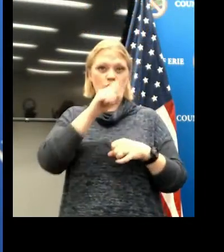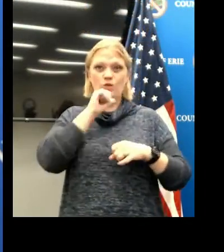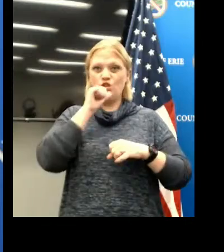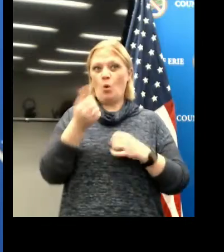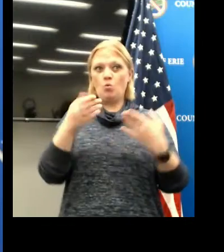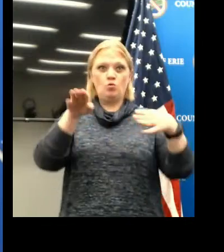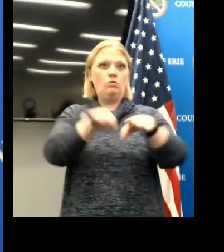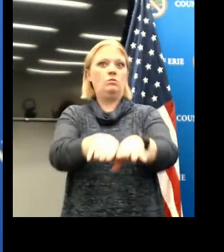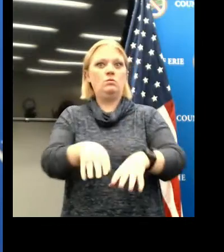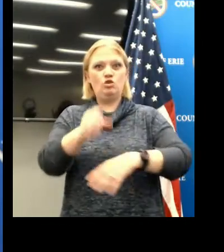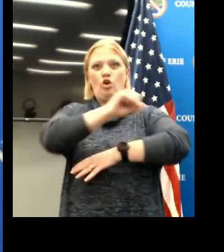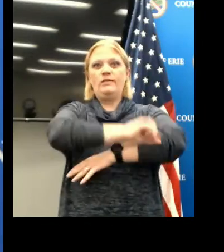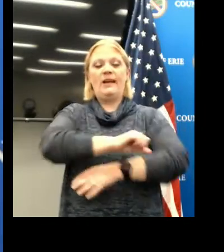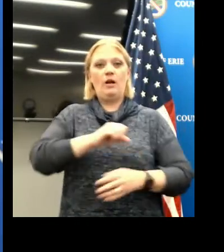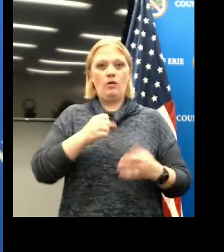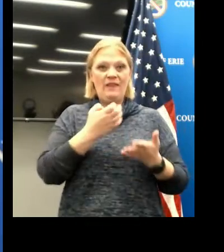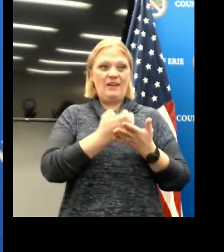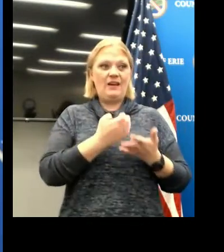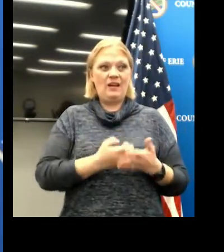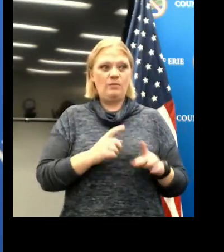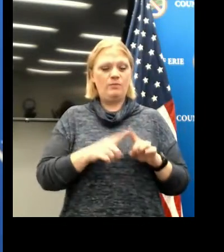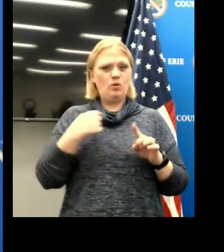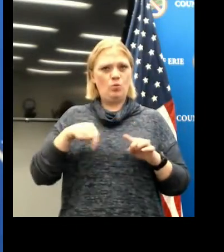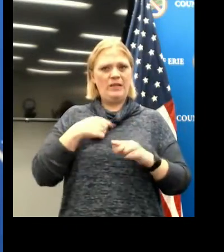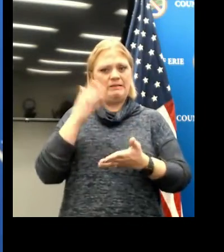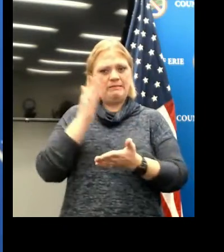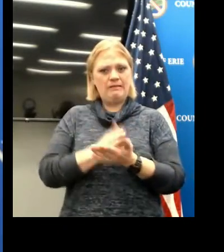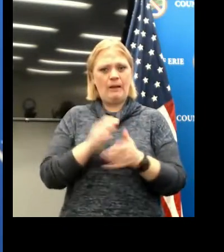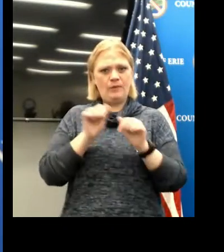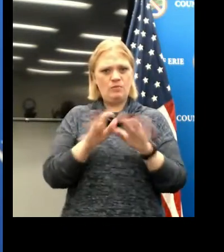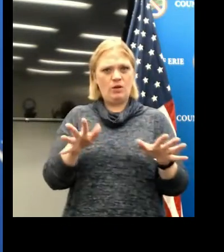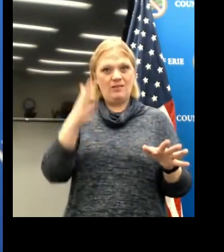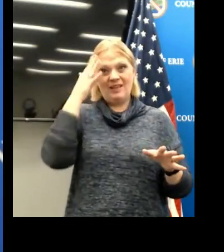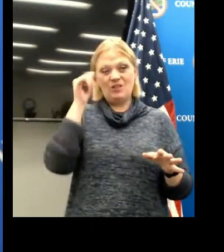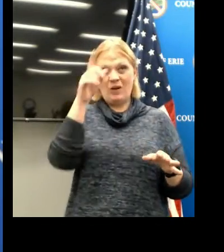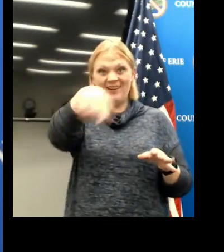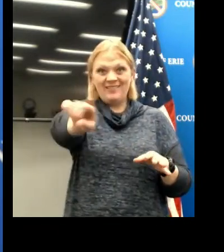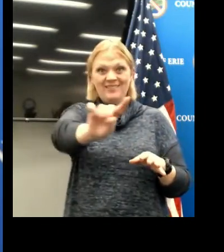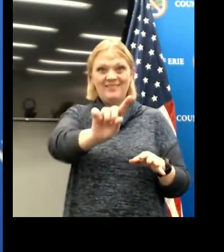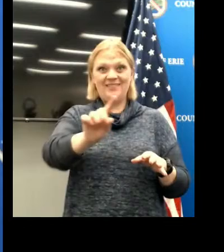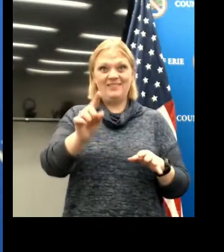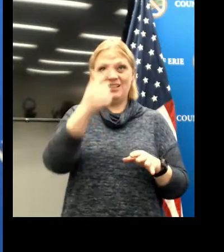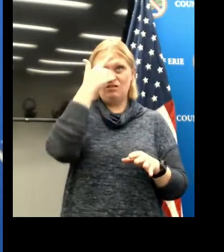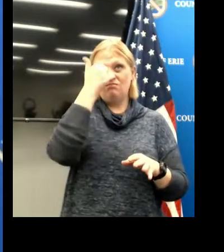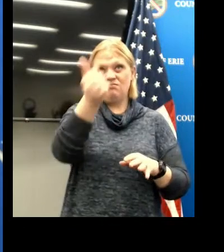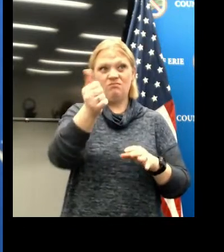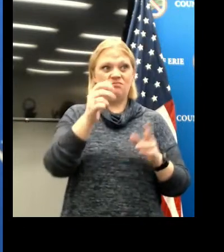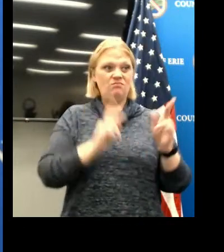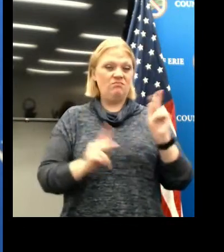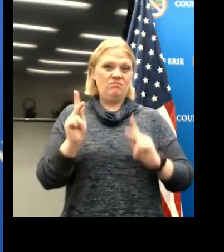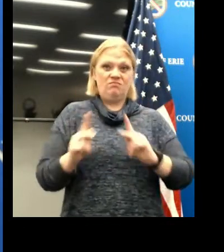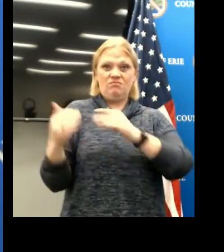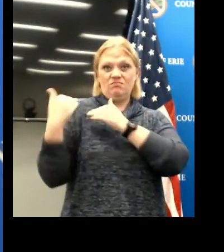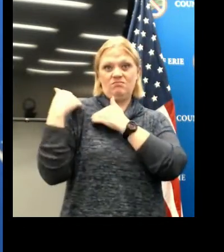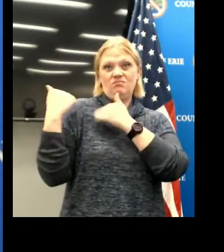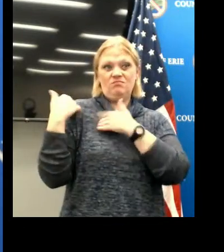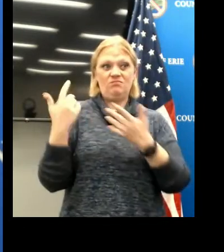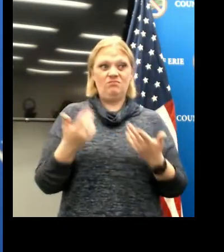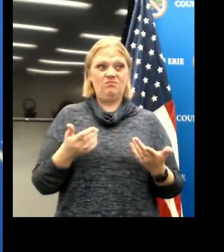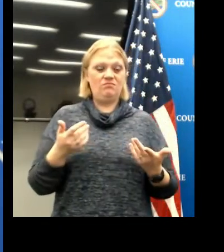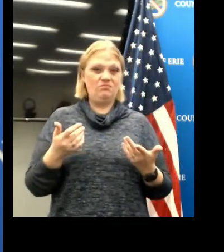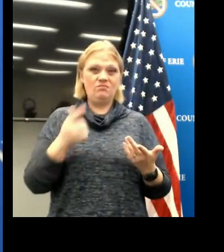down our economy, but we stem the tide. And that's why it's in the hands of the public. It is in the hands of the public to stem the